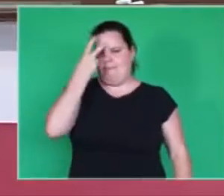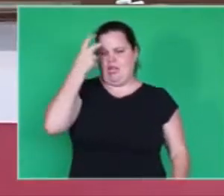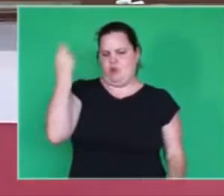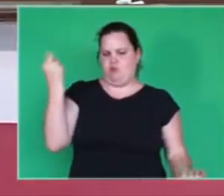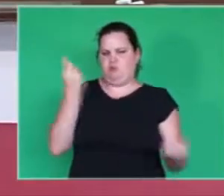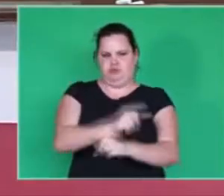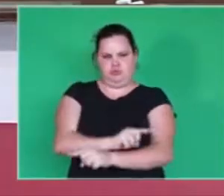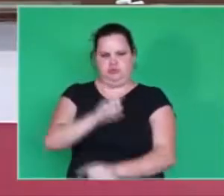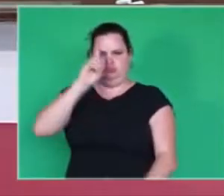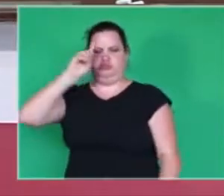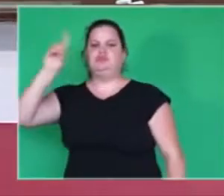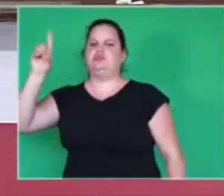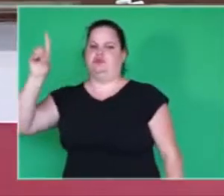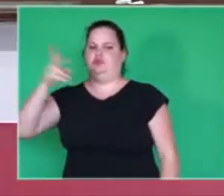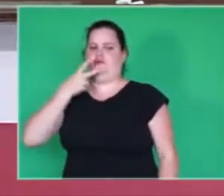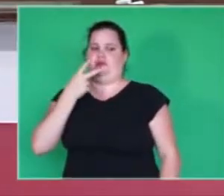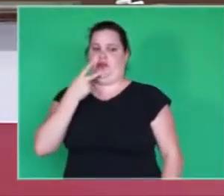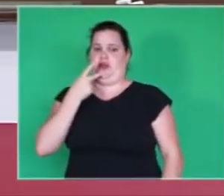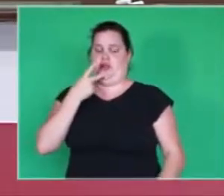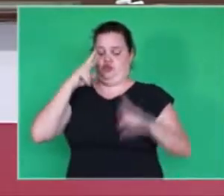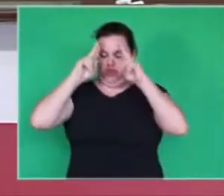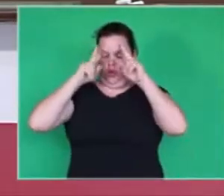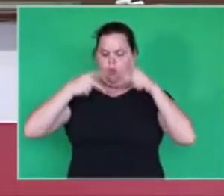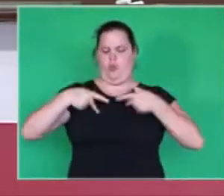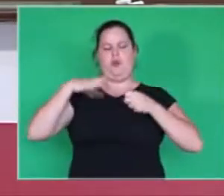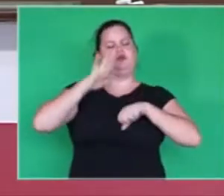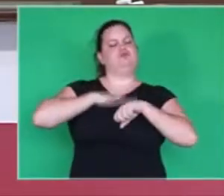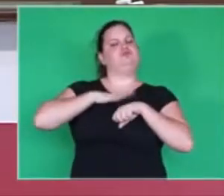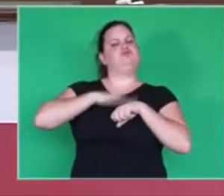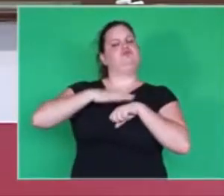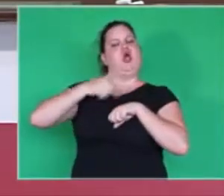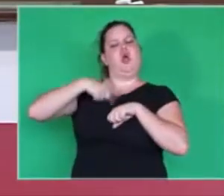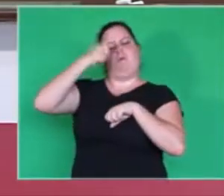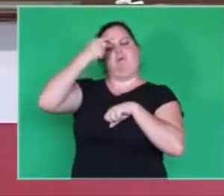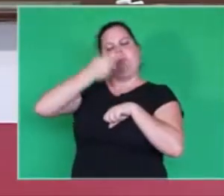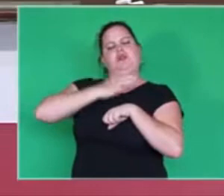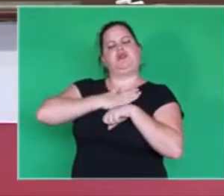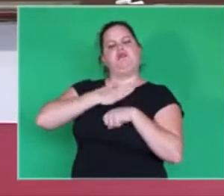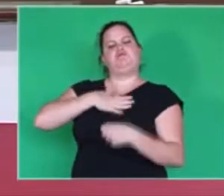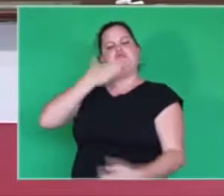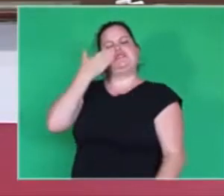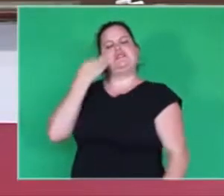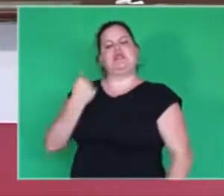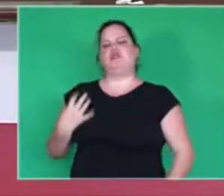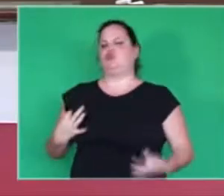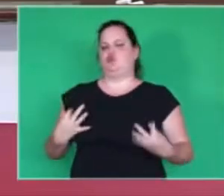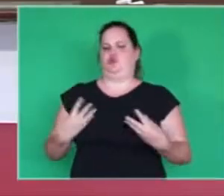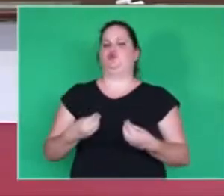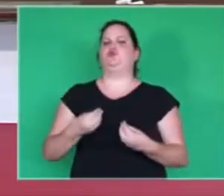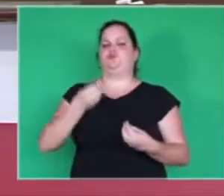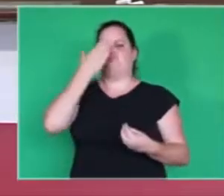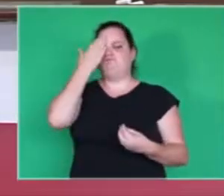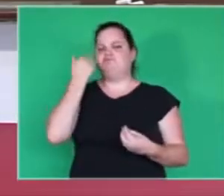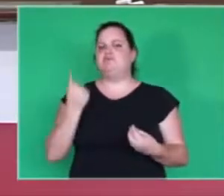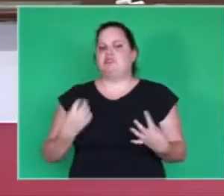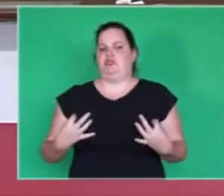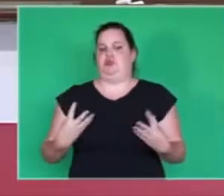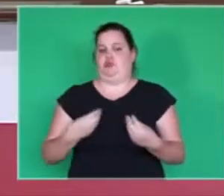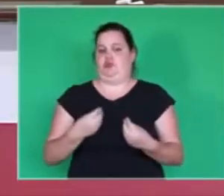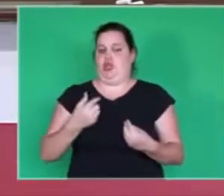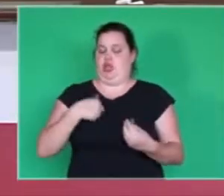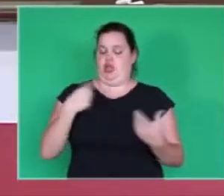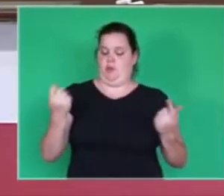God, saying that man is the master of himself and he knows things, and